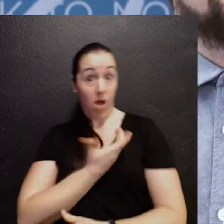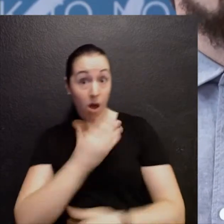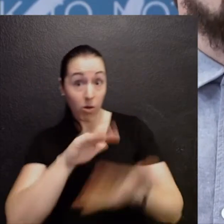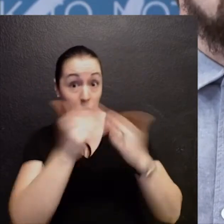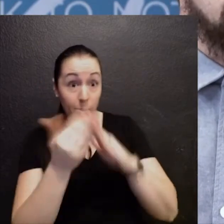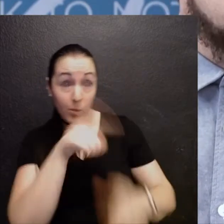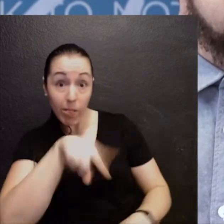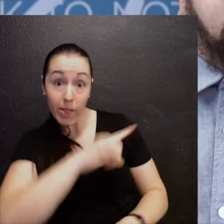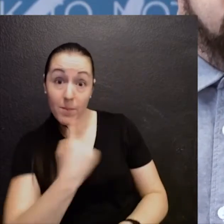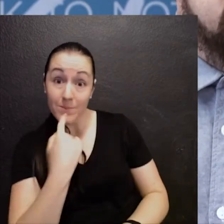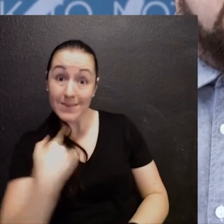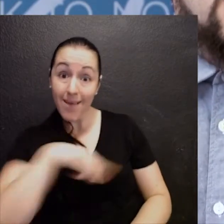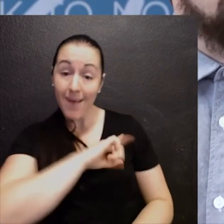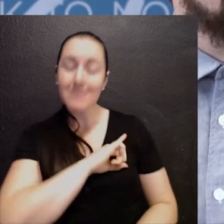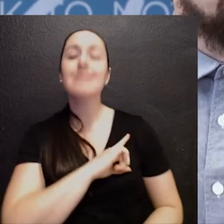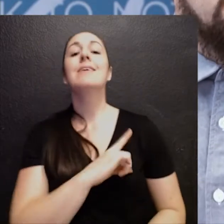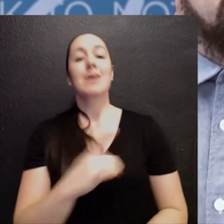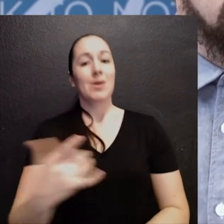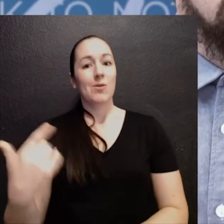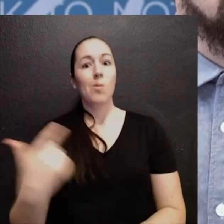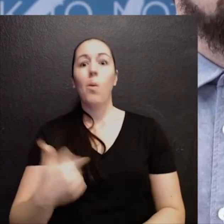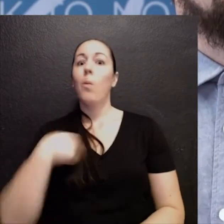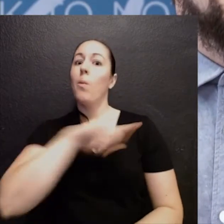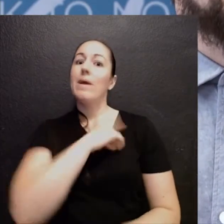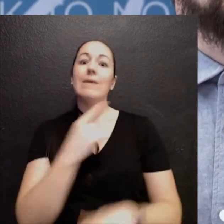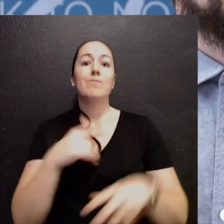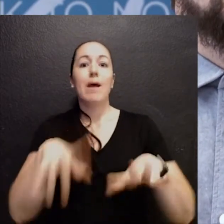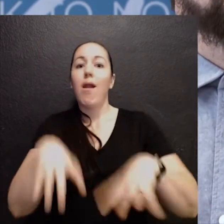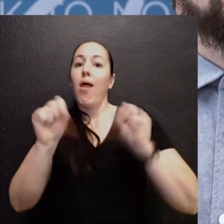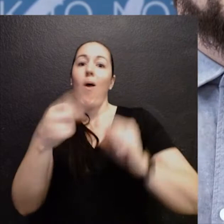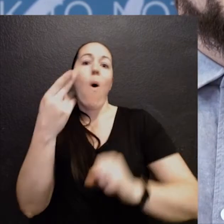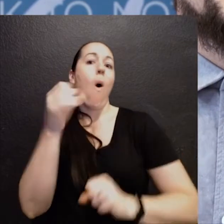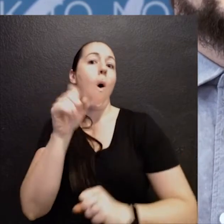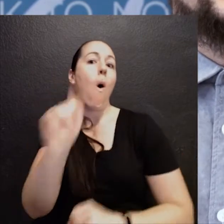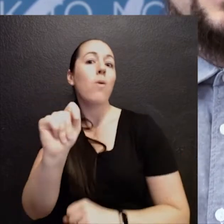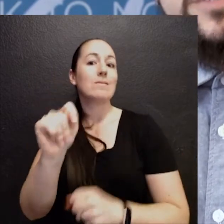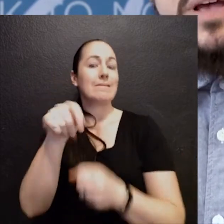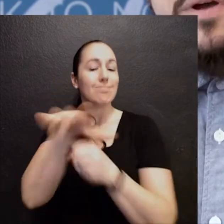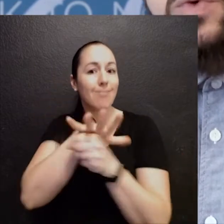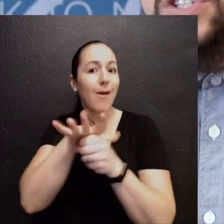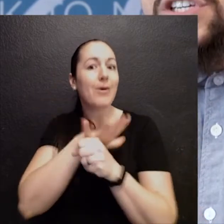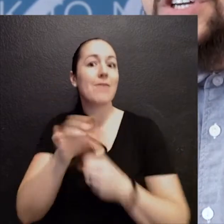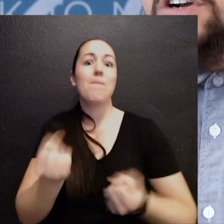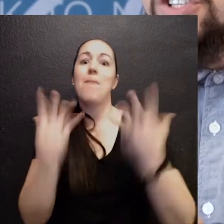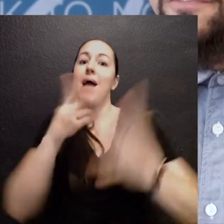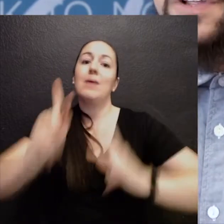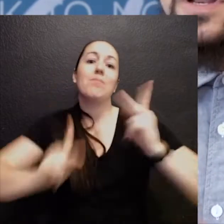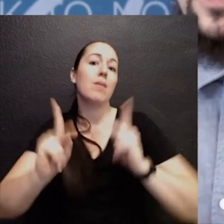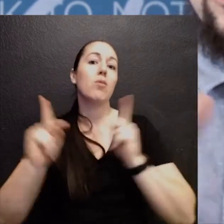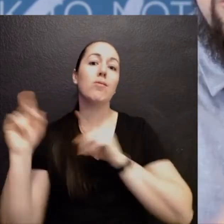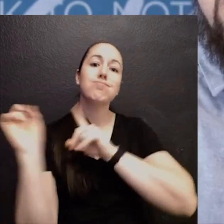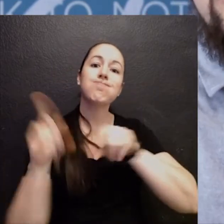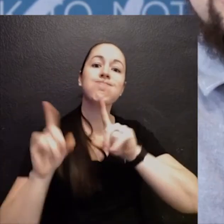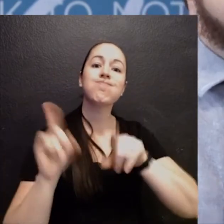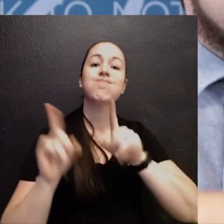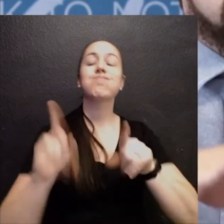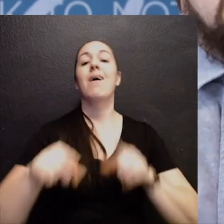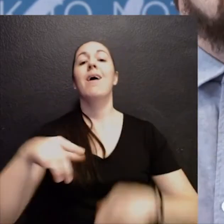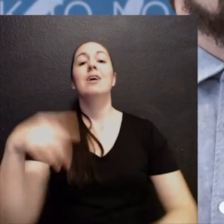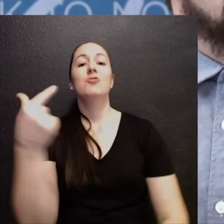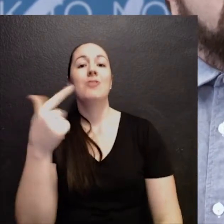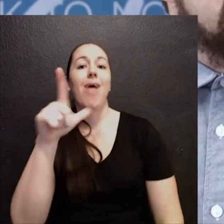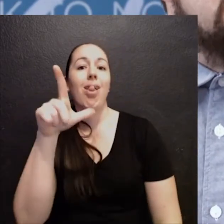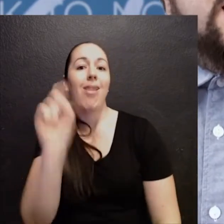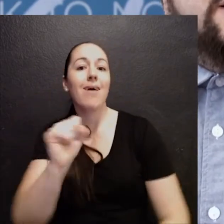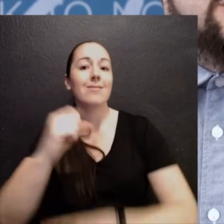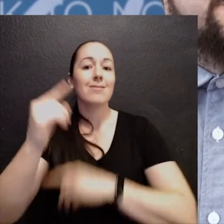years, we've been one of the host sites for hundreds of people to attend the Global Leadership Summit, which this year is shifting due to COVID to an